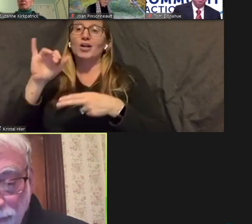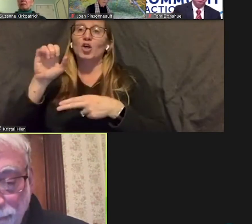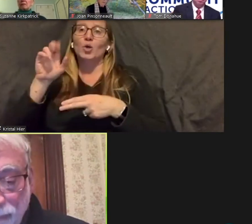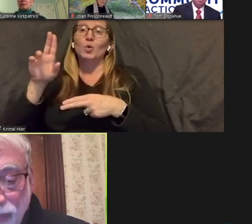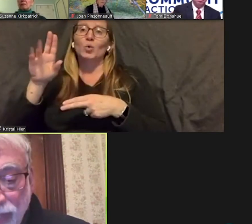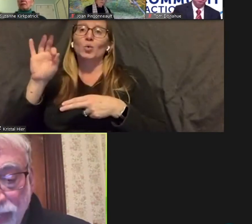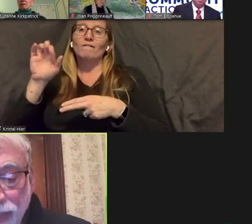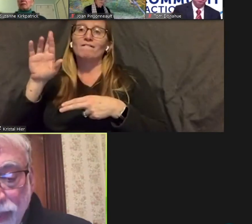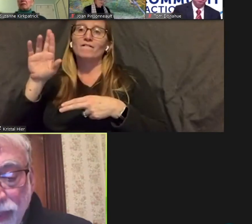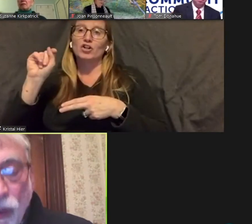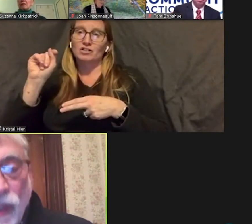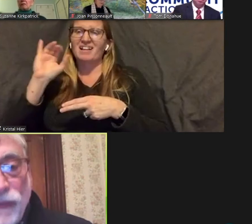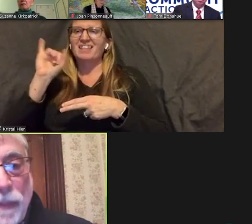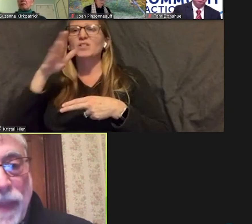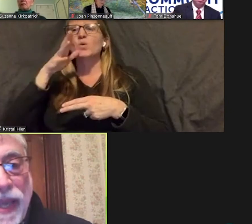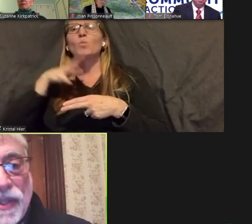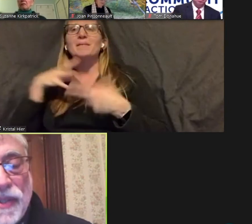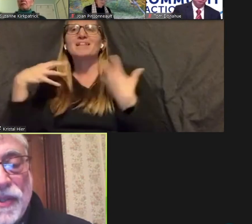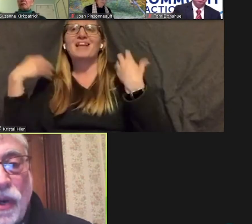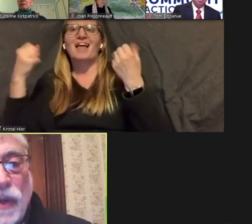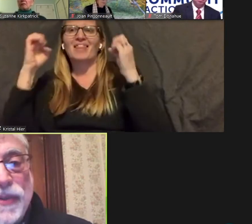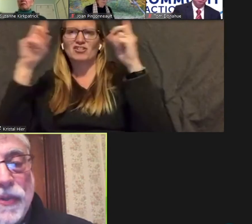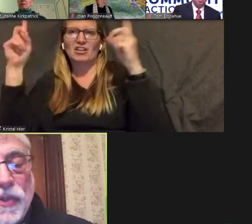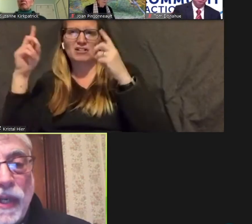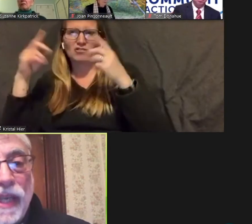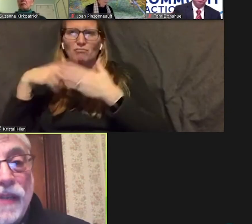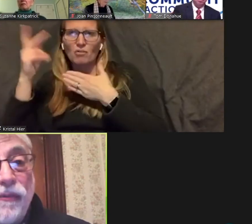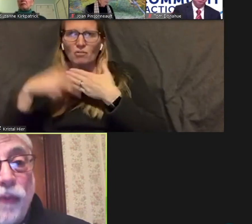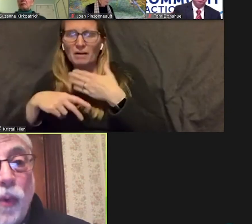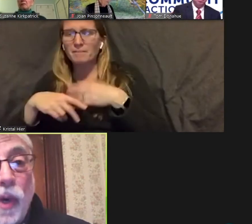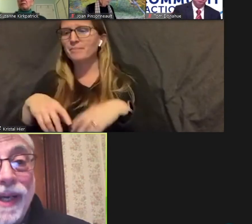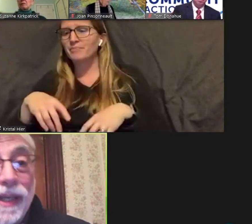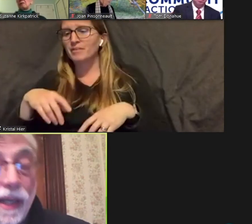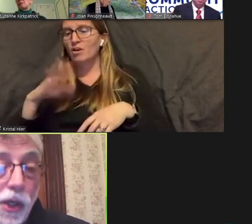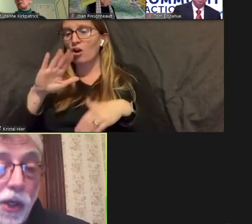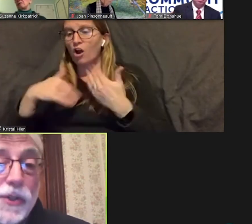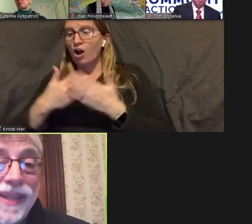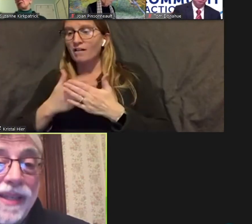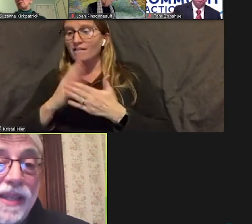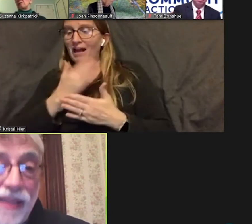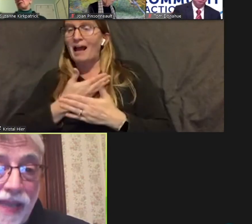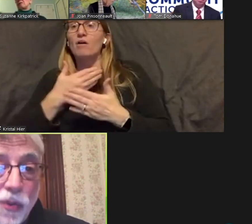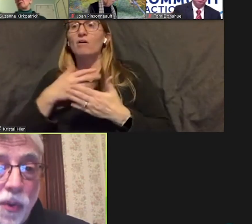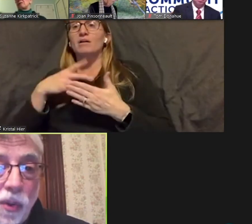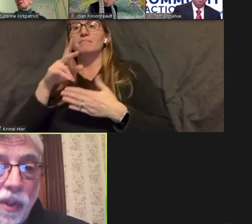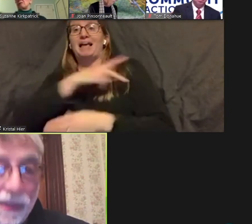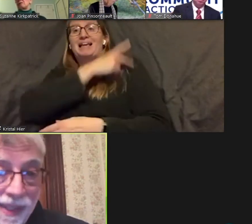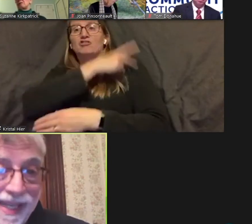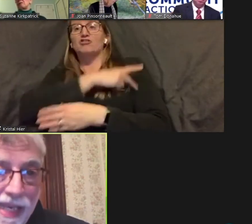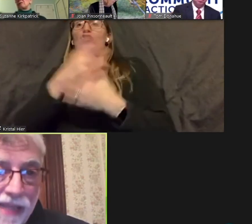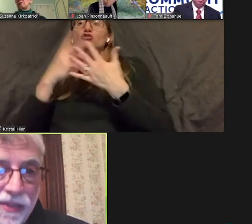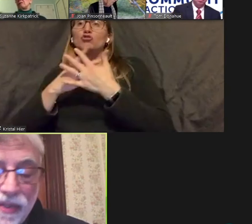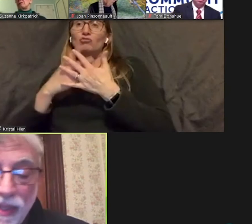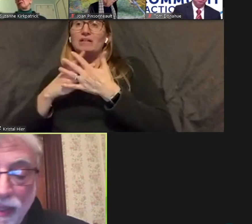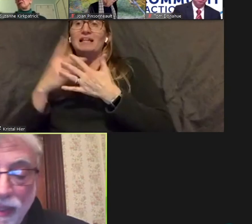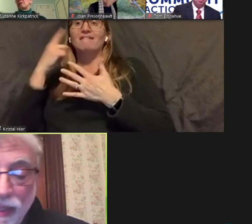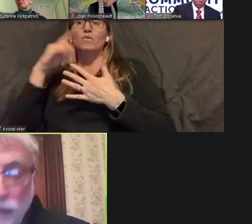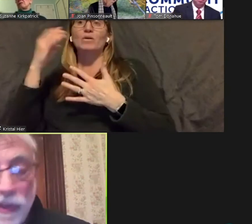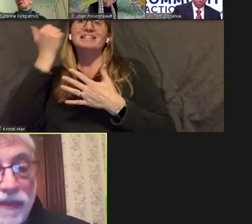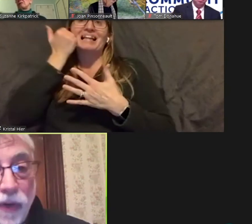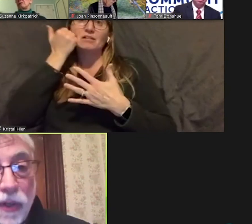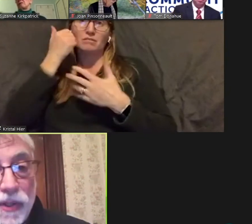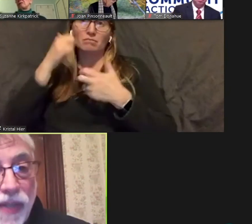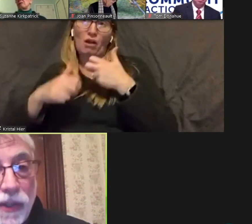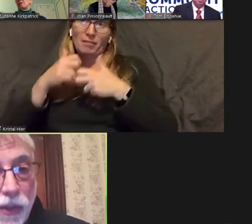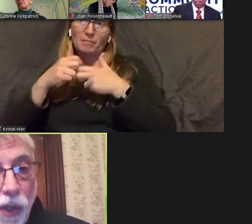program. All of our patients are also screened for urgent dental needs,